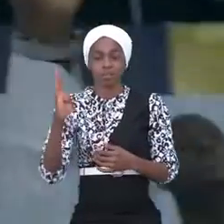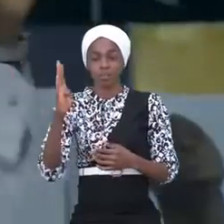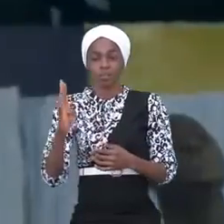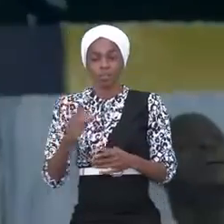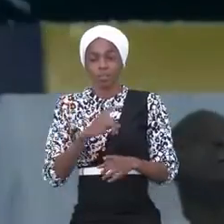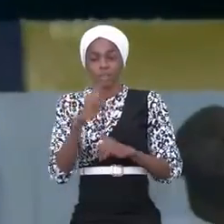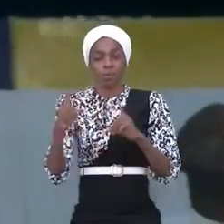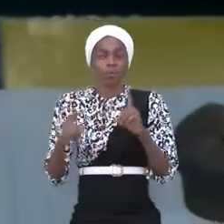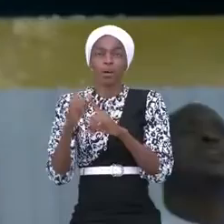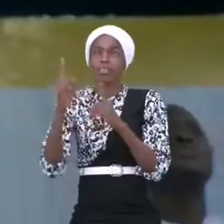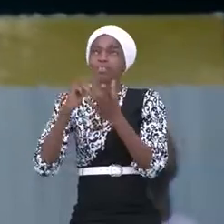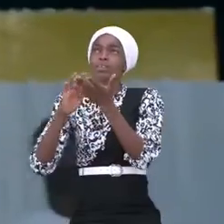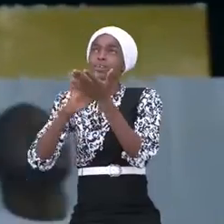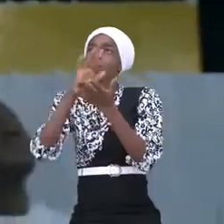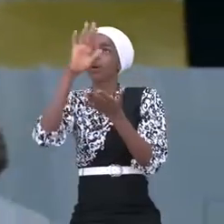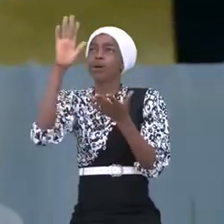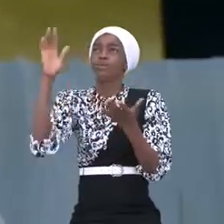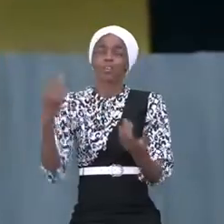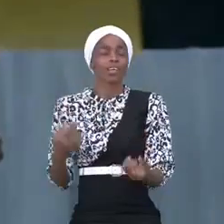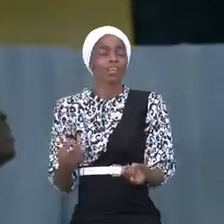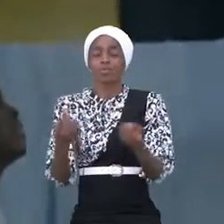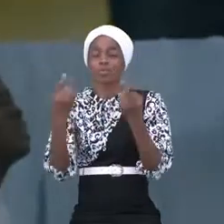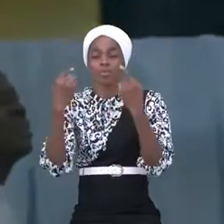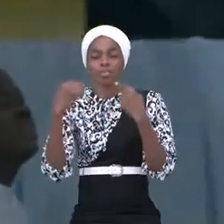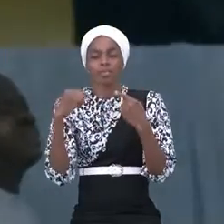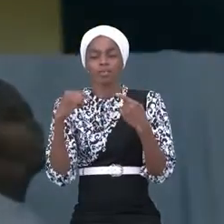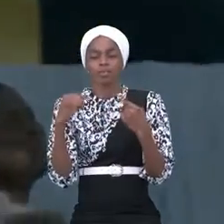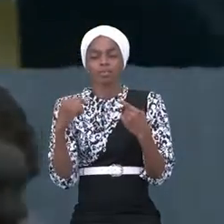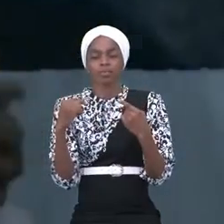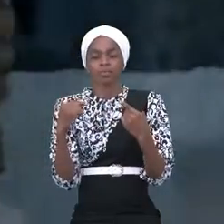When the glory comes,